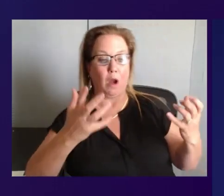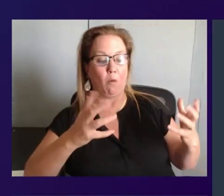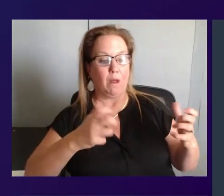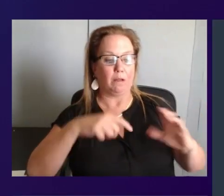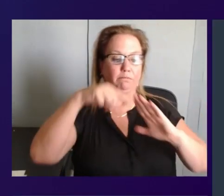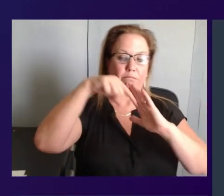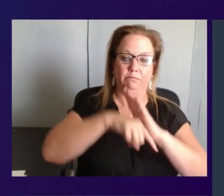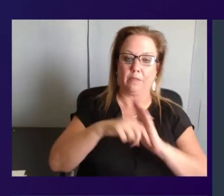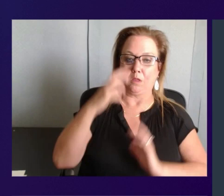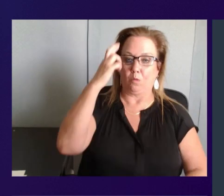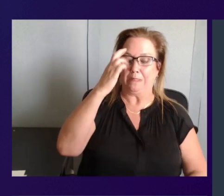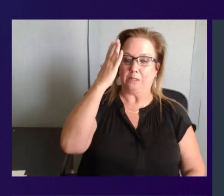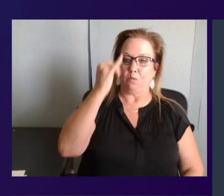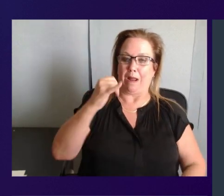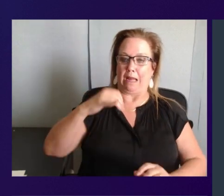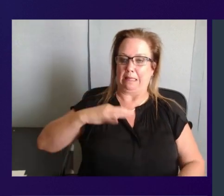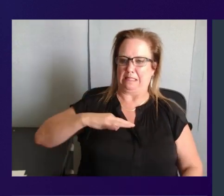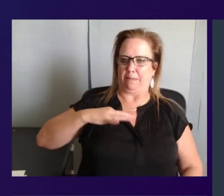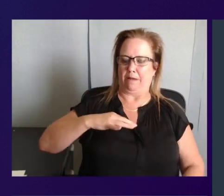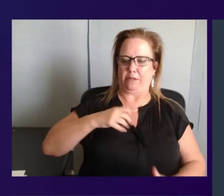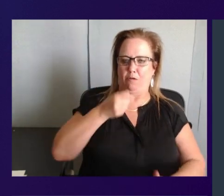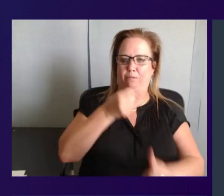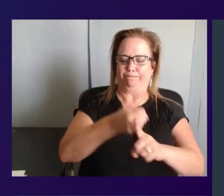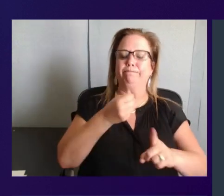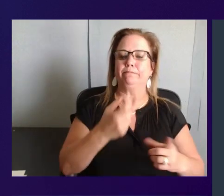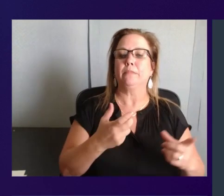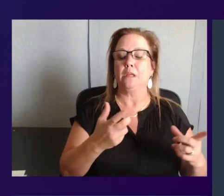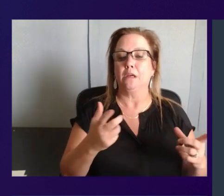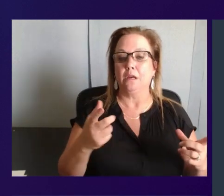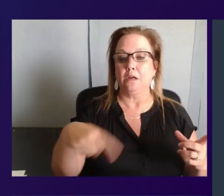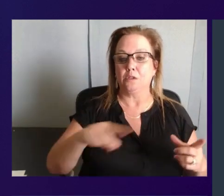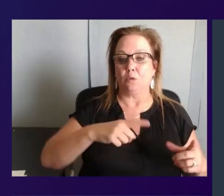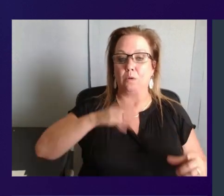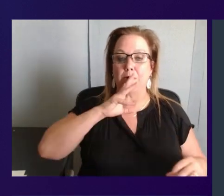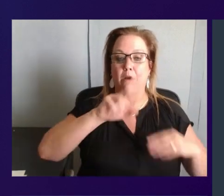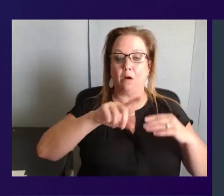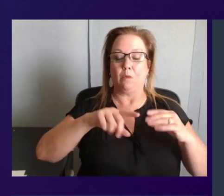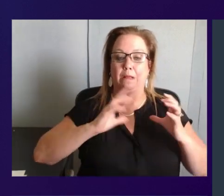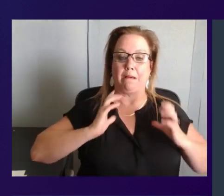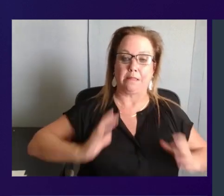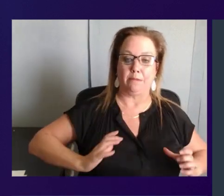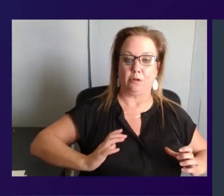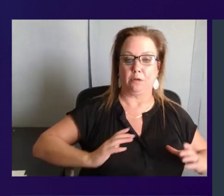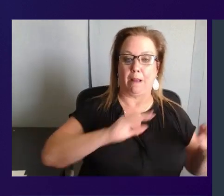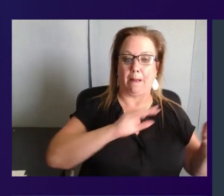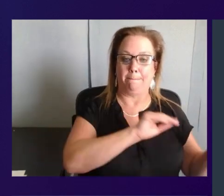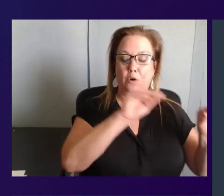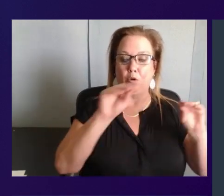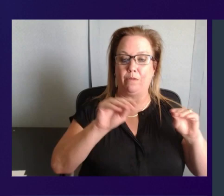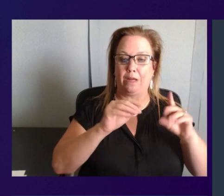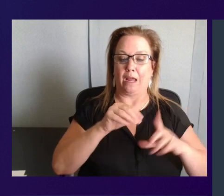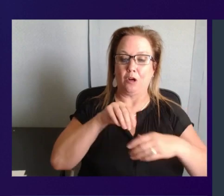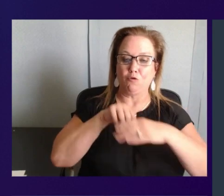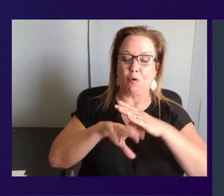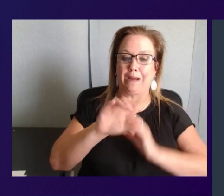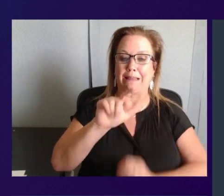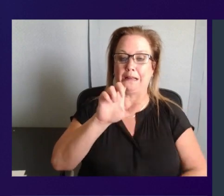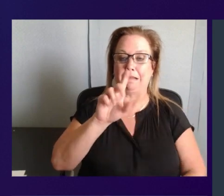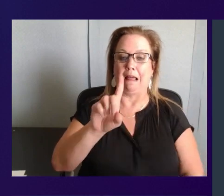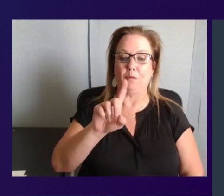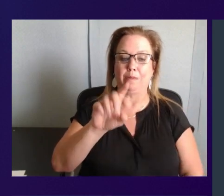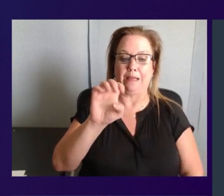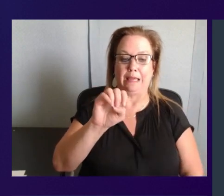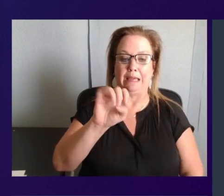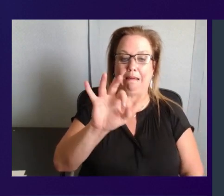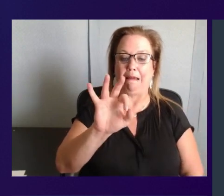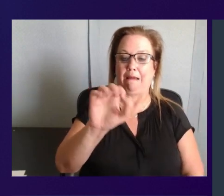some of the reasons why those benefits are so impactful. So when we talk to customers about moving to and growing in the cloud with EFS, one